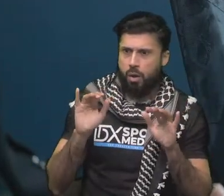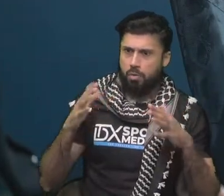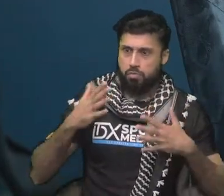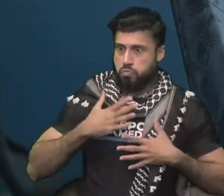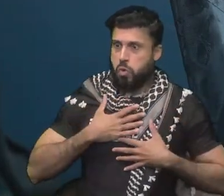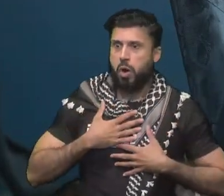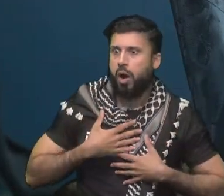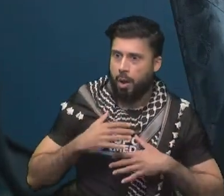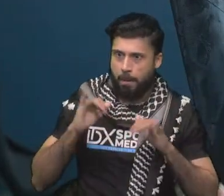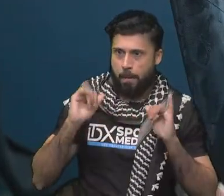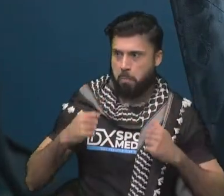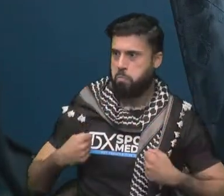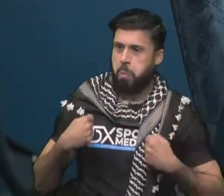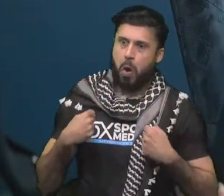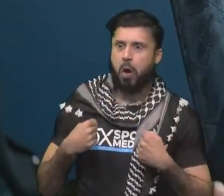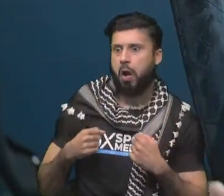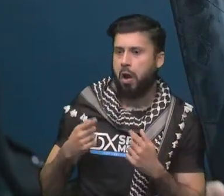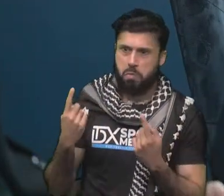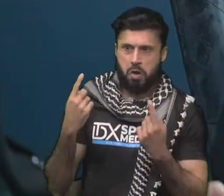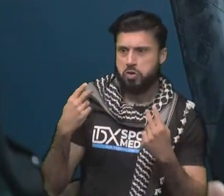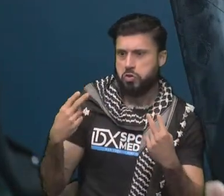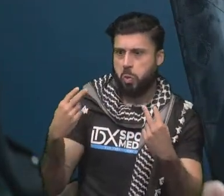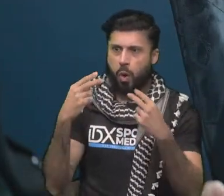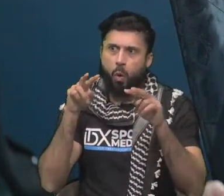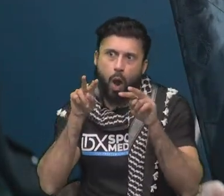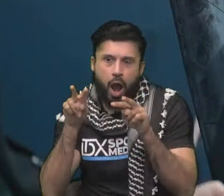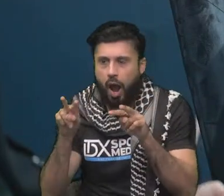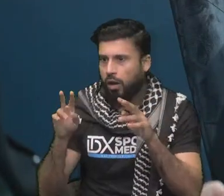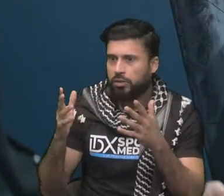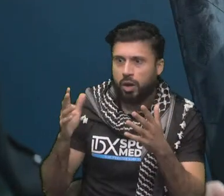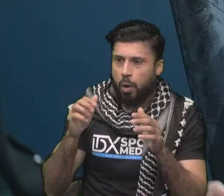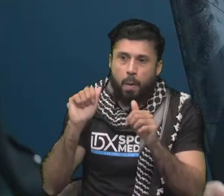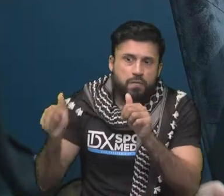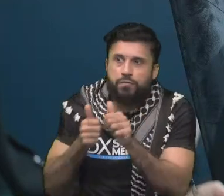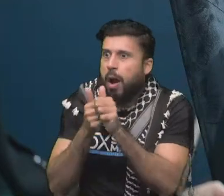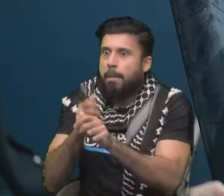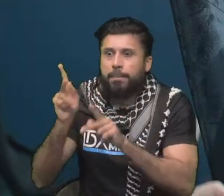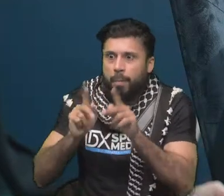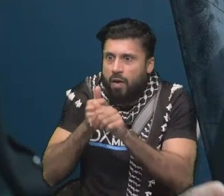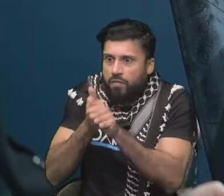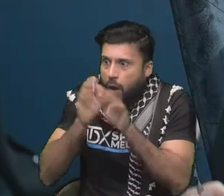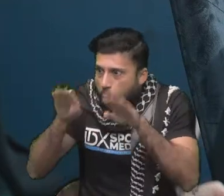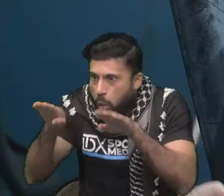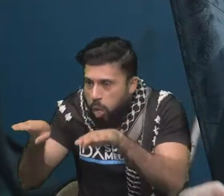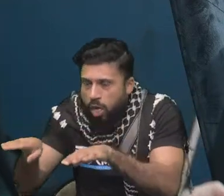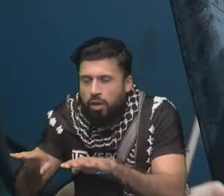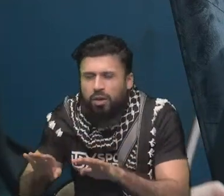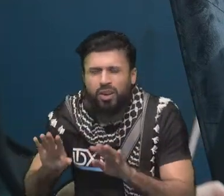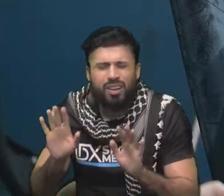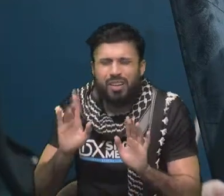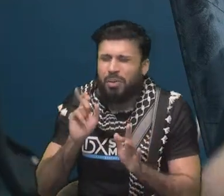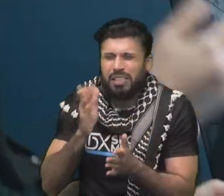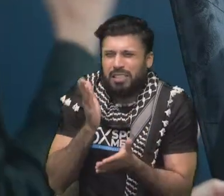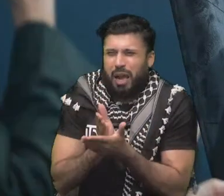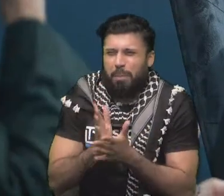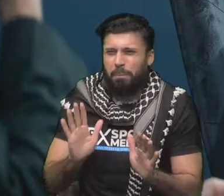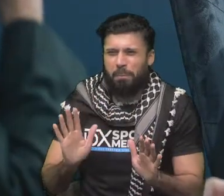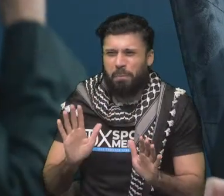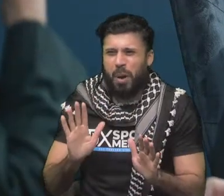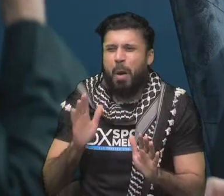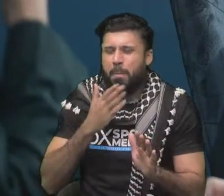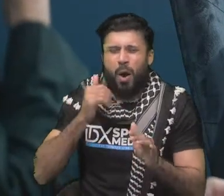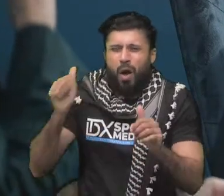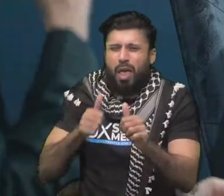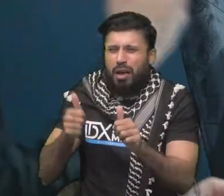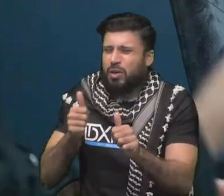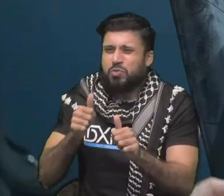crowd, and everybody feels, alhamdulillah, I've been purified, let's go home. So some people this have this kind of following,